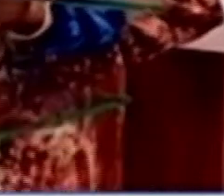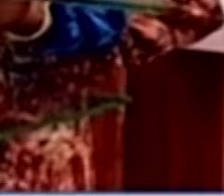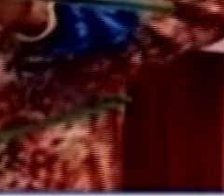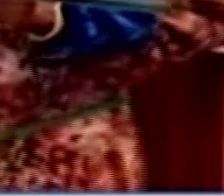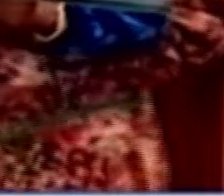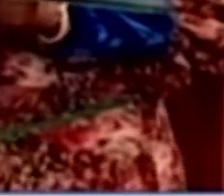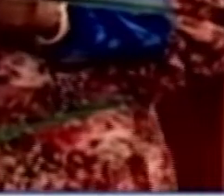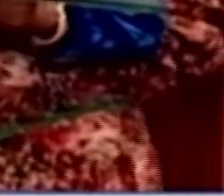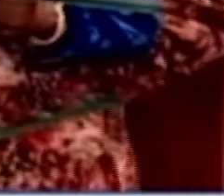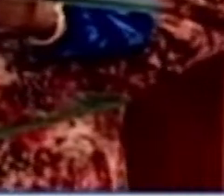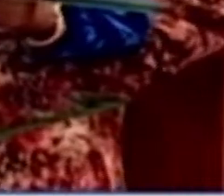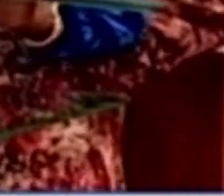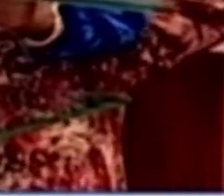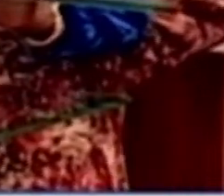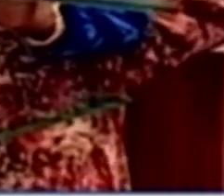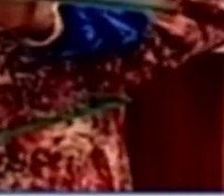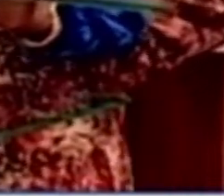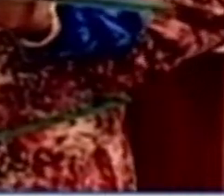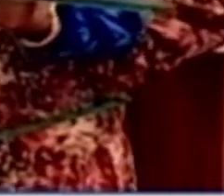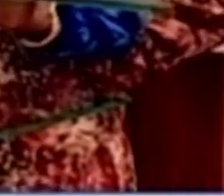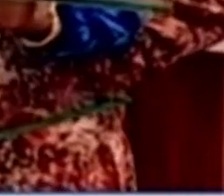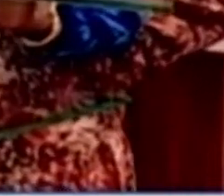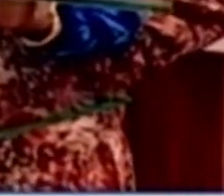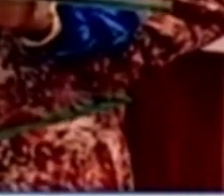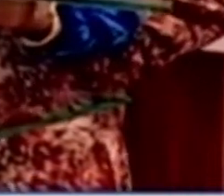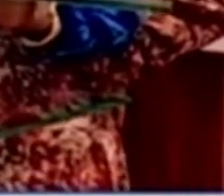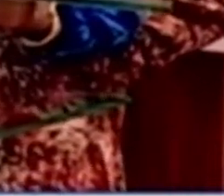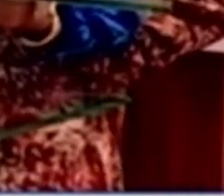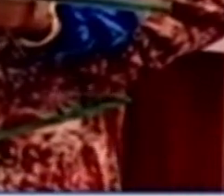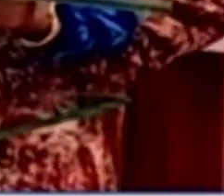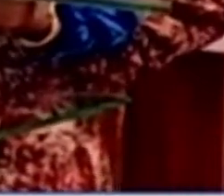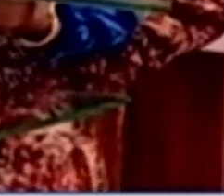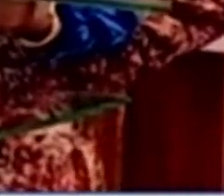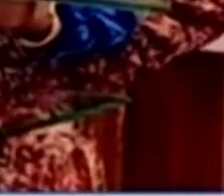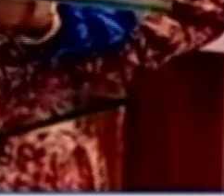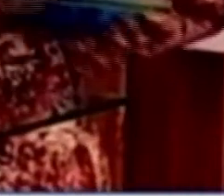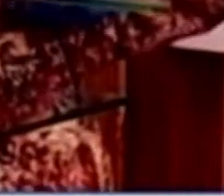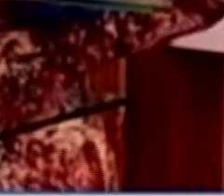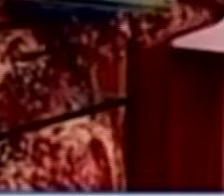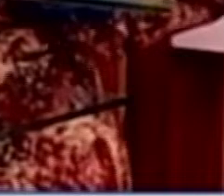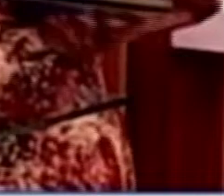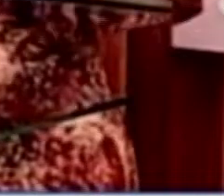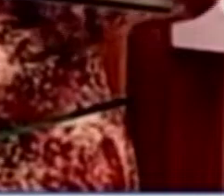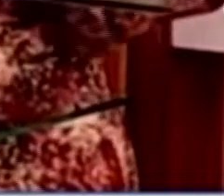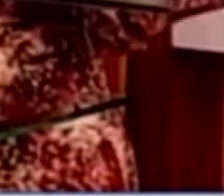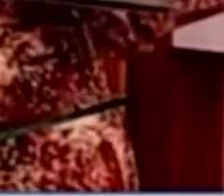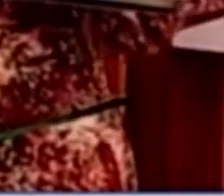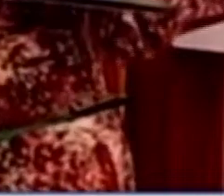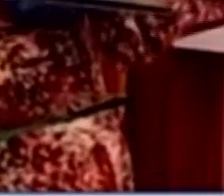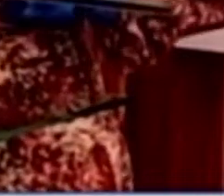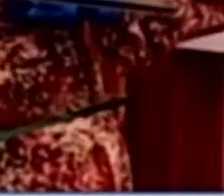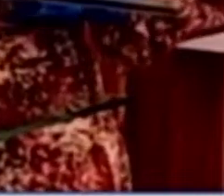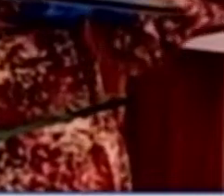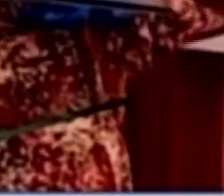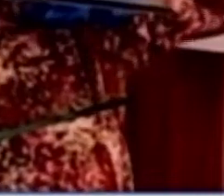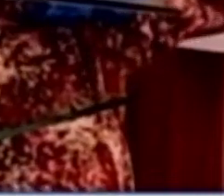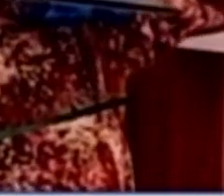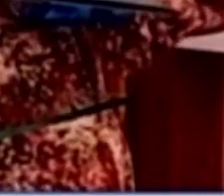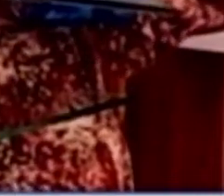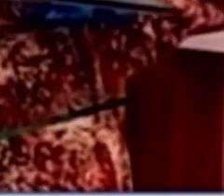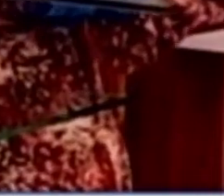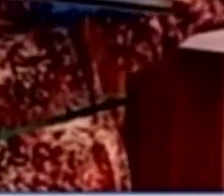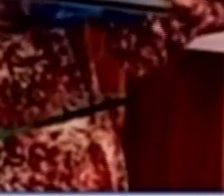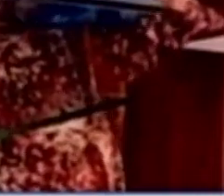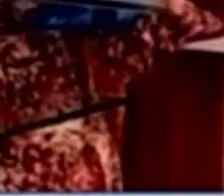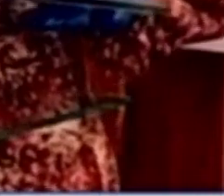So, would you want it in Kiswahili or in English? English. Yes. So you'll insert your name, you say I, then your